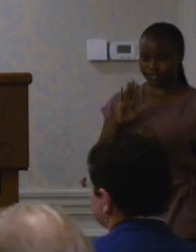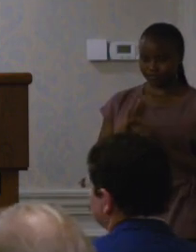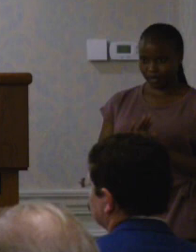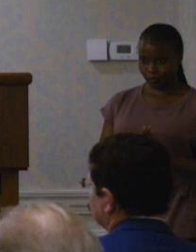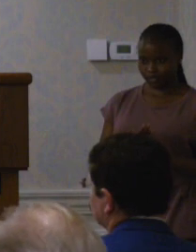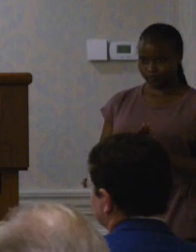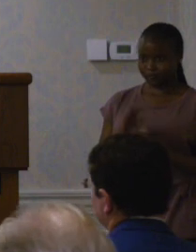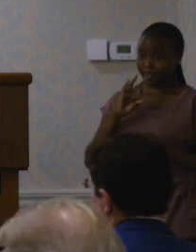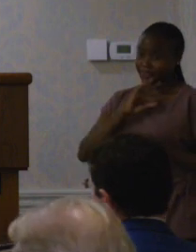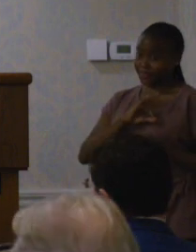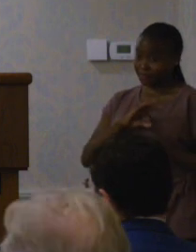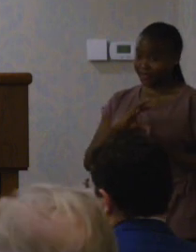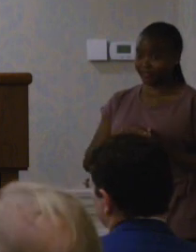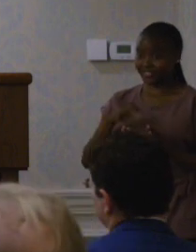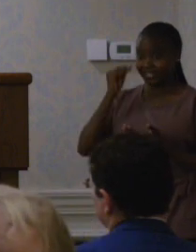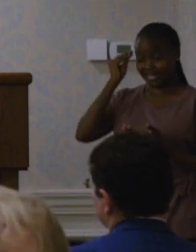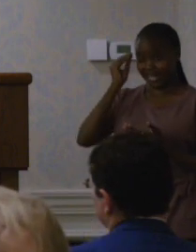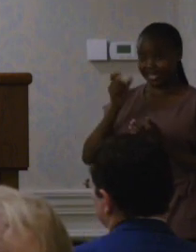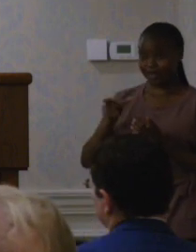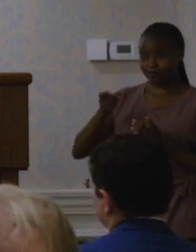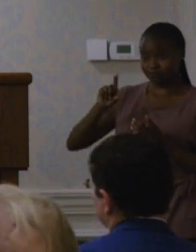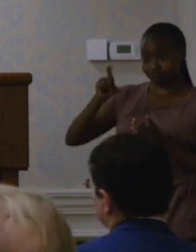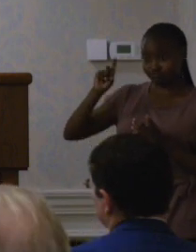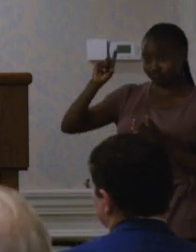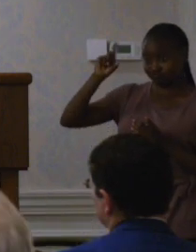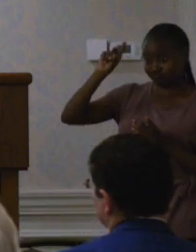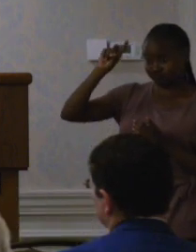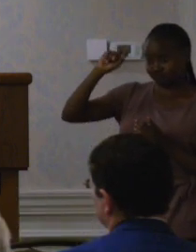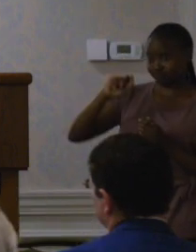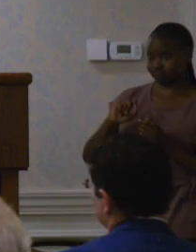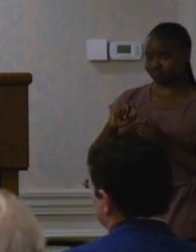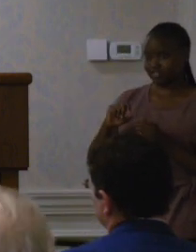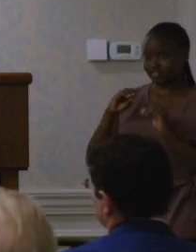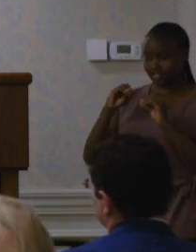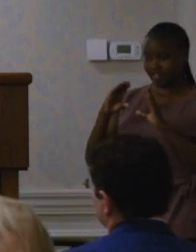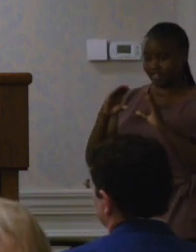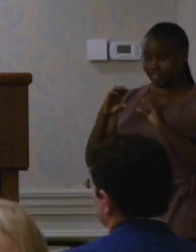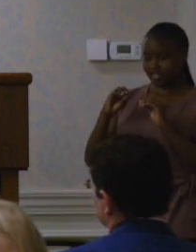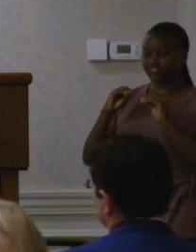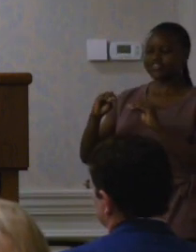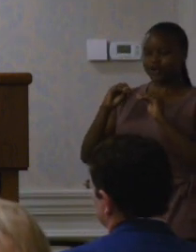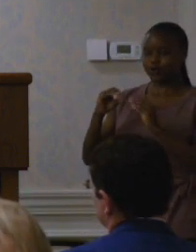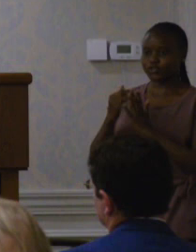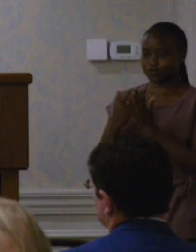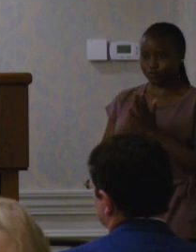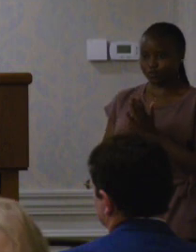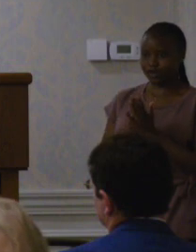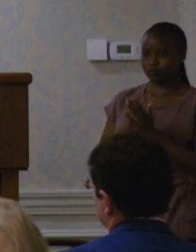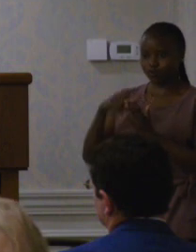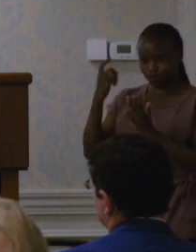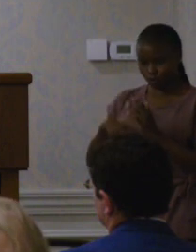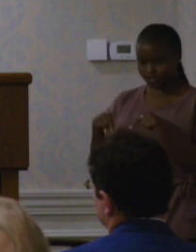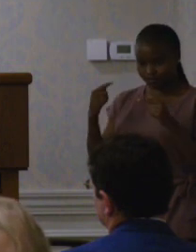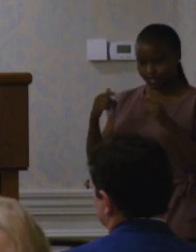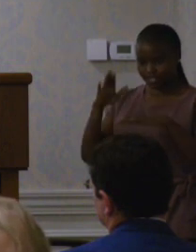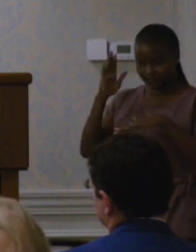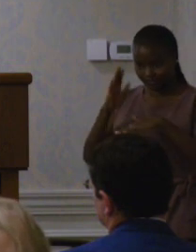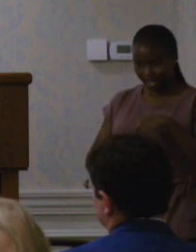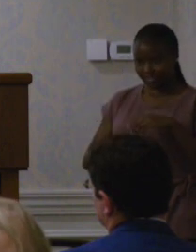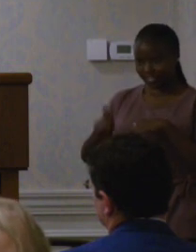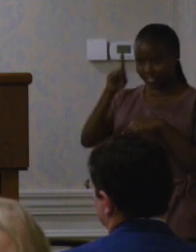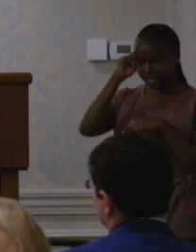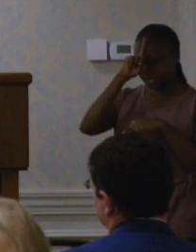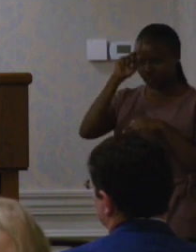but the benefits in learning were so much higher that the coaching program was still more cost effective than the